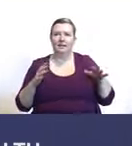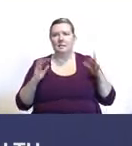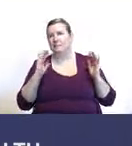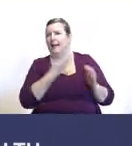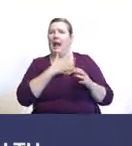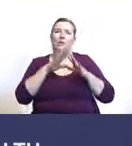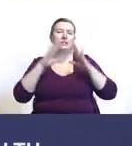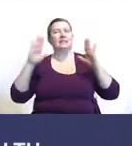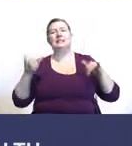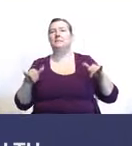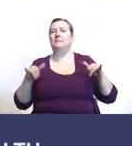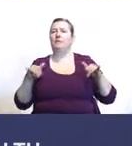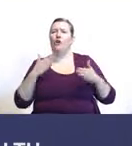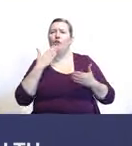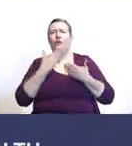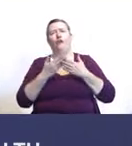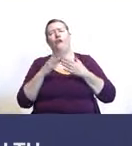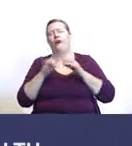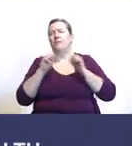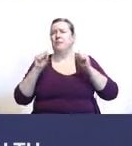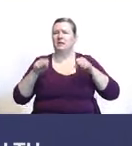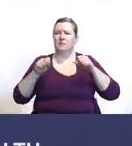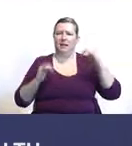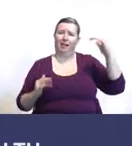good a shape as possible.